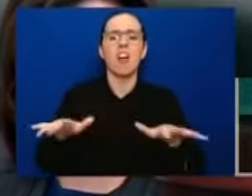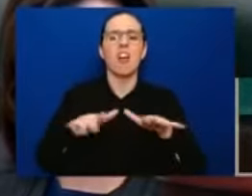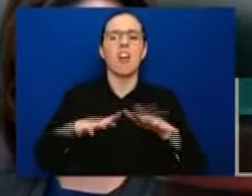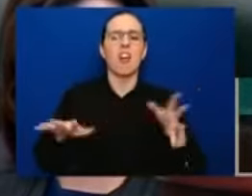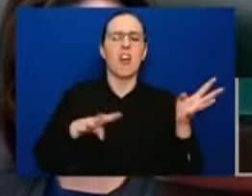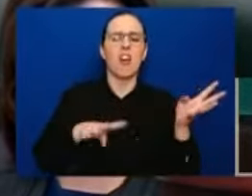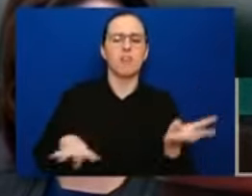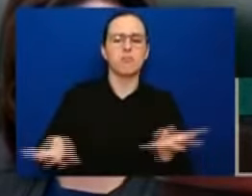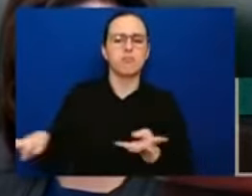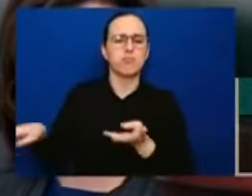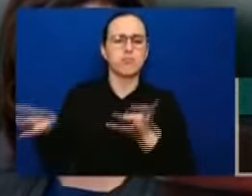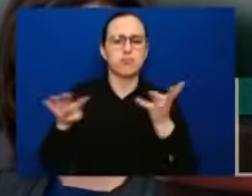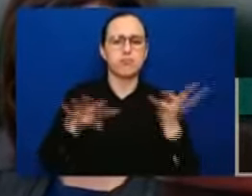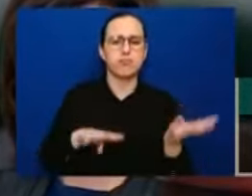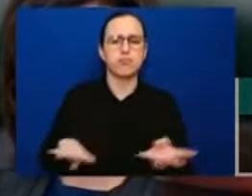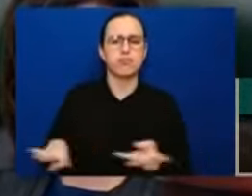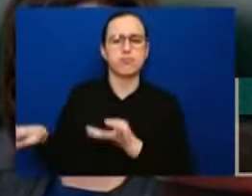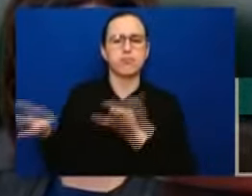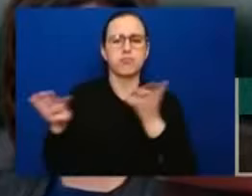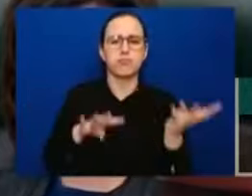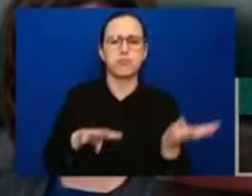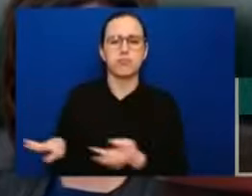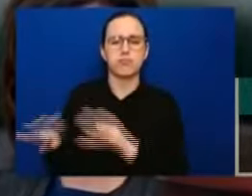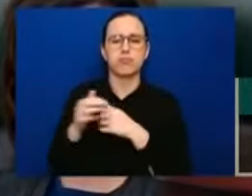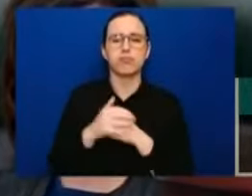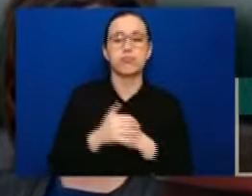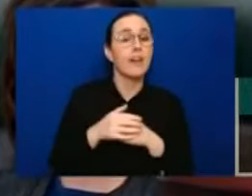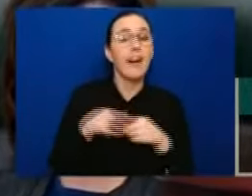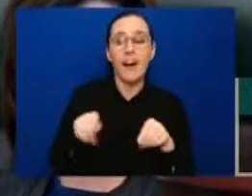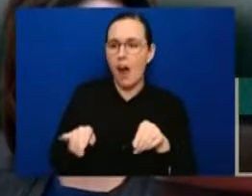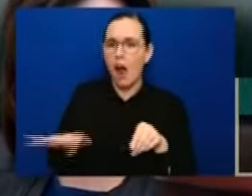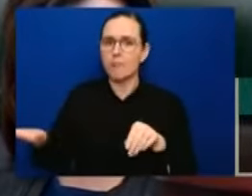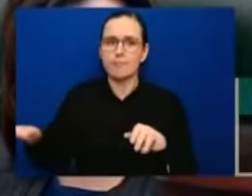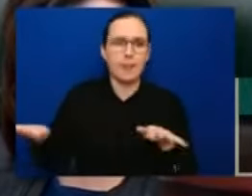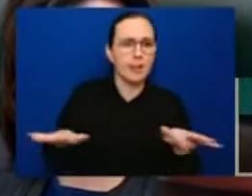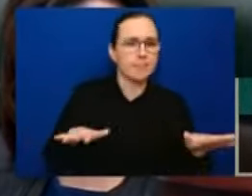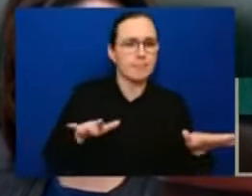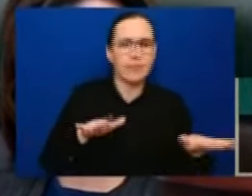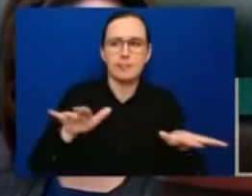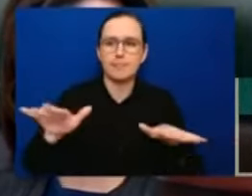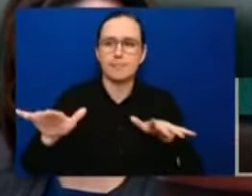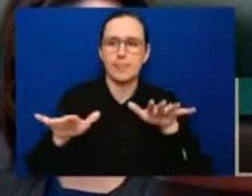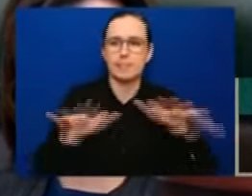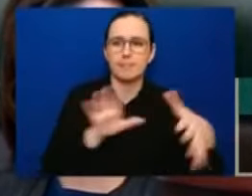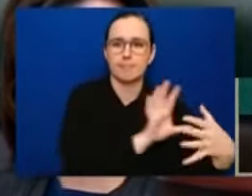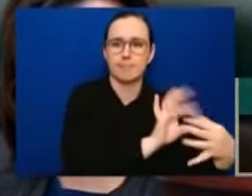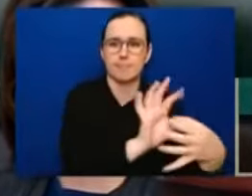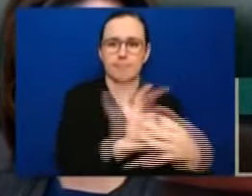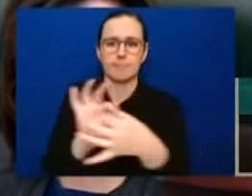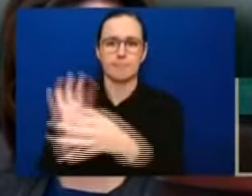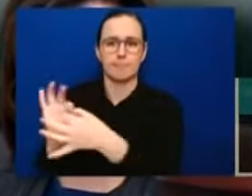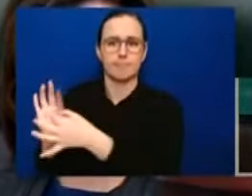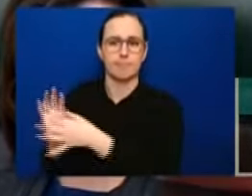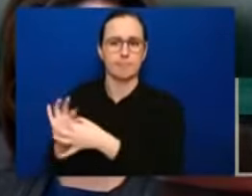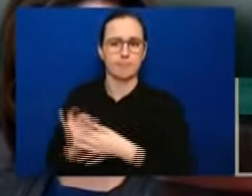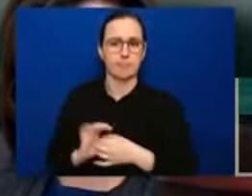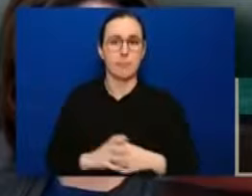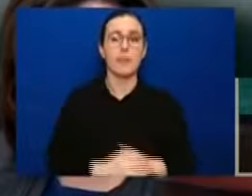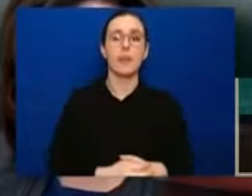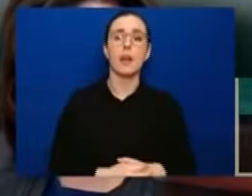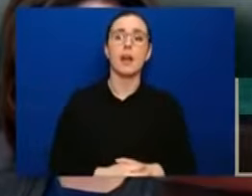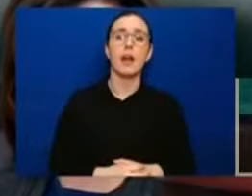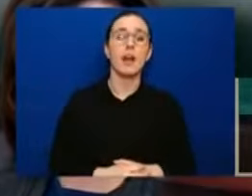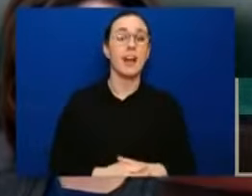The much improved, very narrow discount currently applied to Alberta heavy oil reflects the increased pipeline capacity